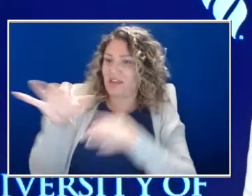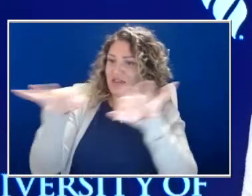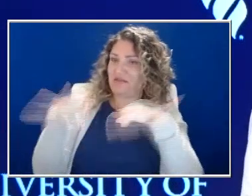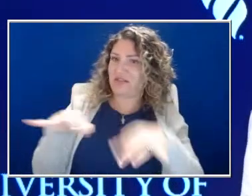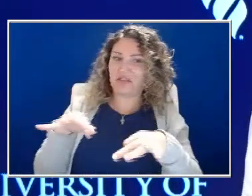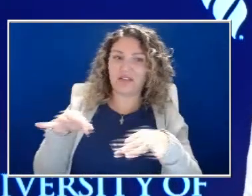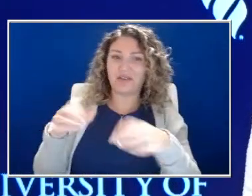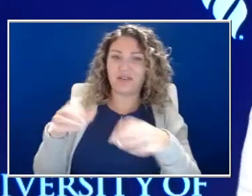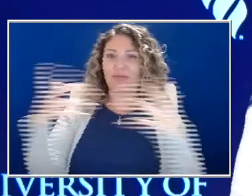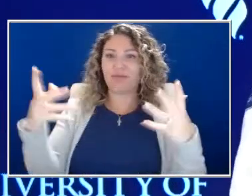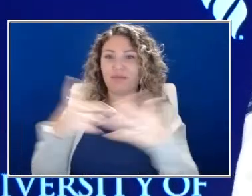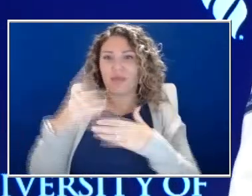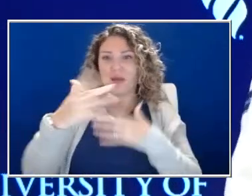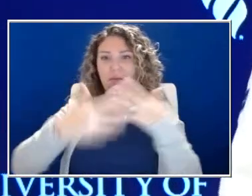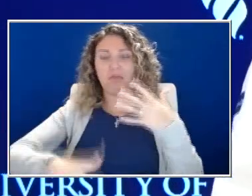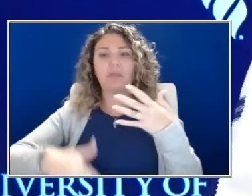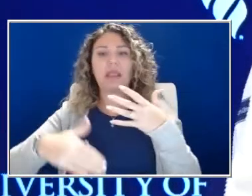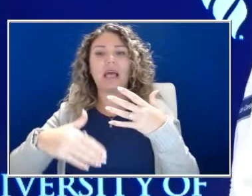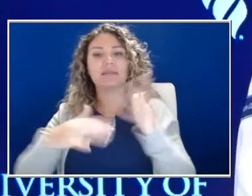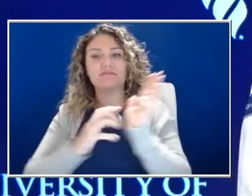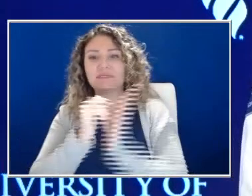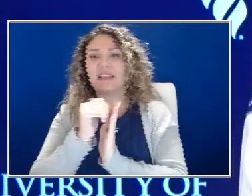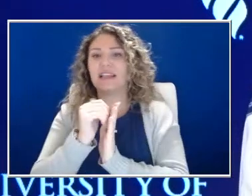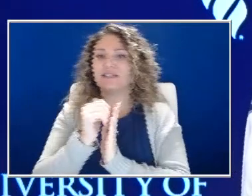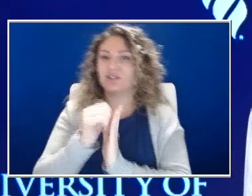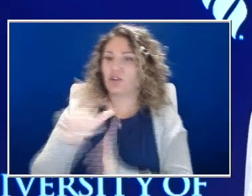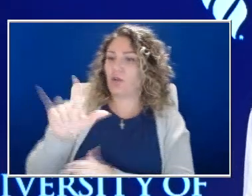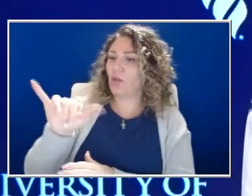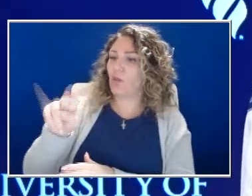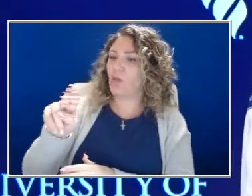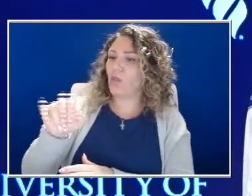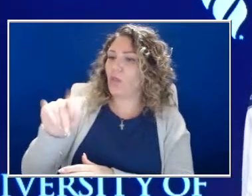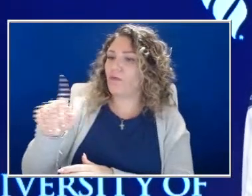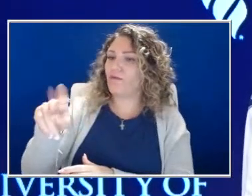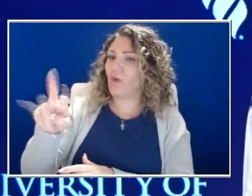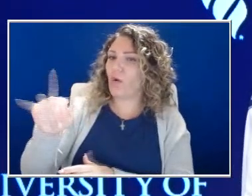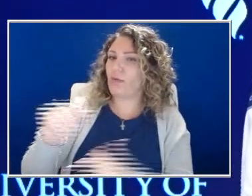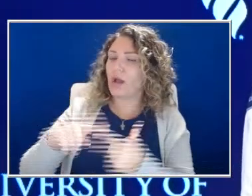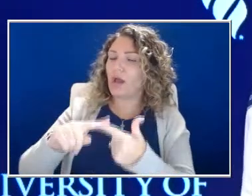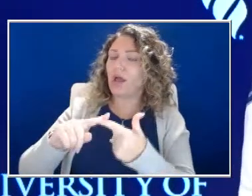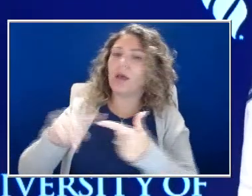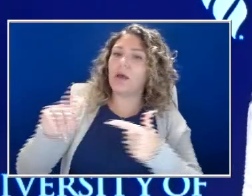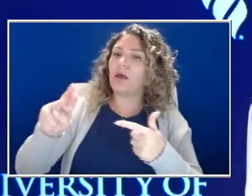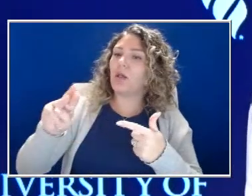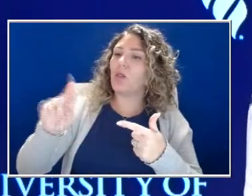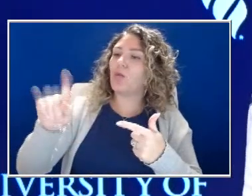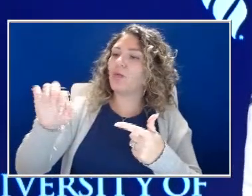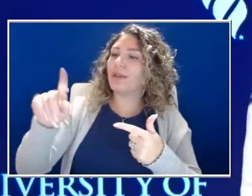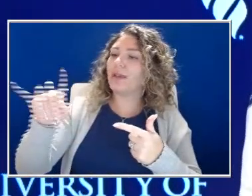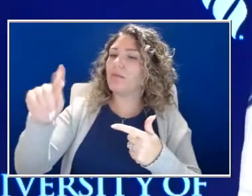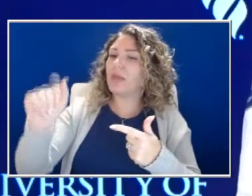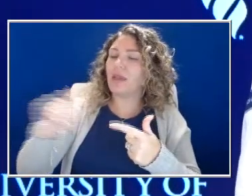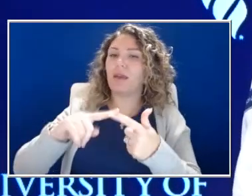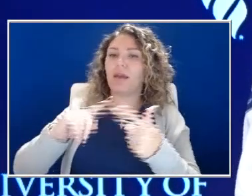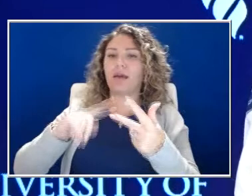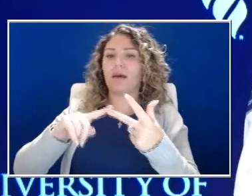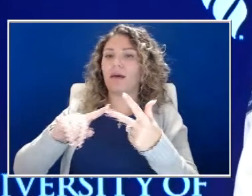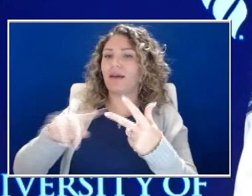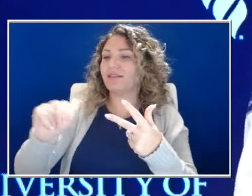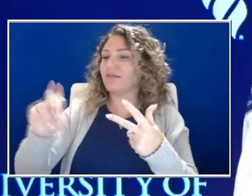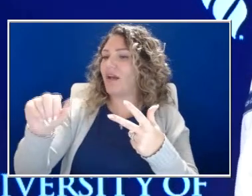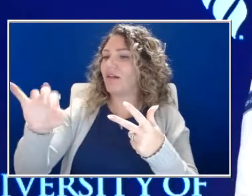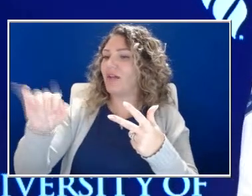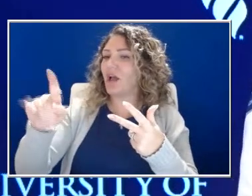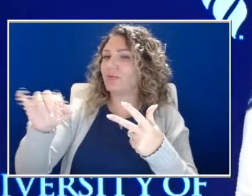types of blood cancers, leukemias, non-Hodgkin's lymphoma, multiple myeloma. And this is just the beginning, and these are the first generation CAR T